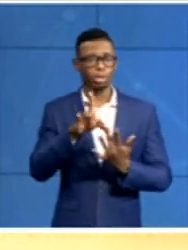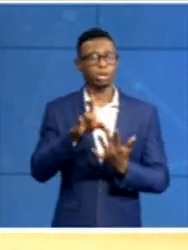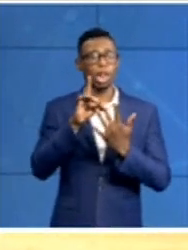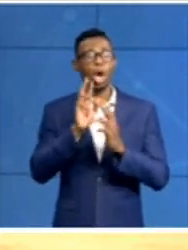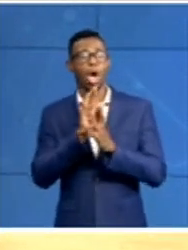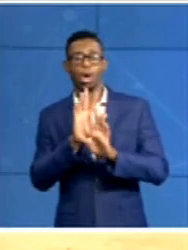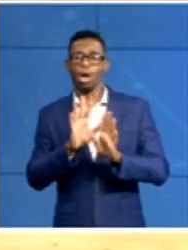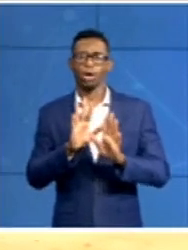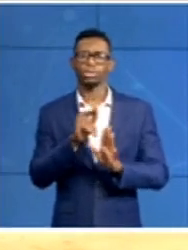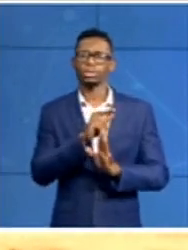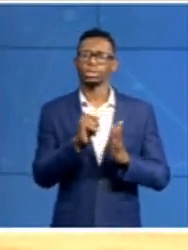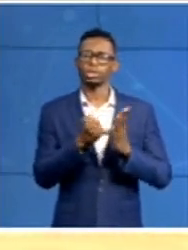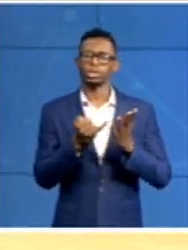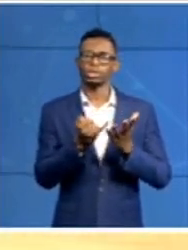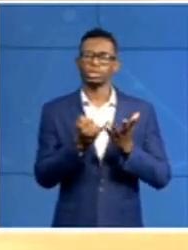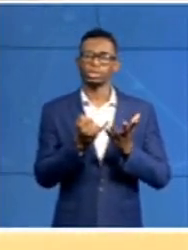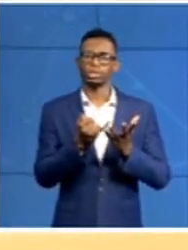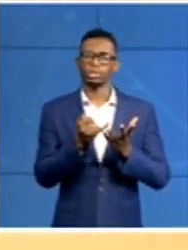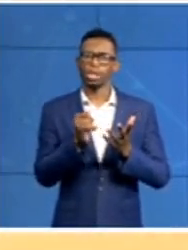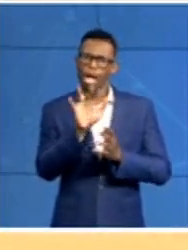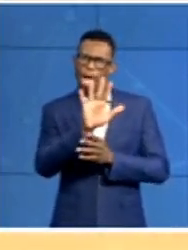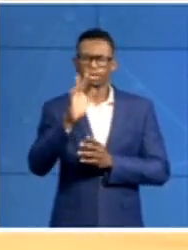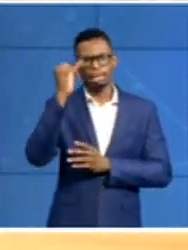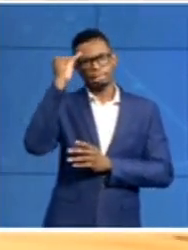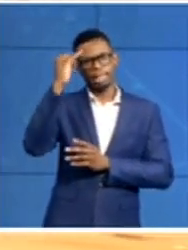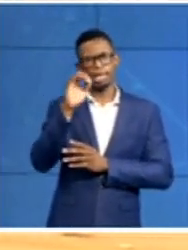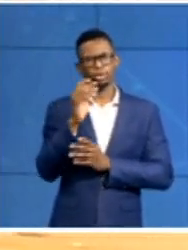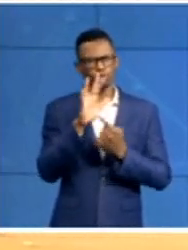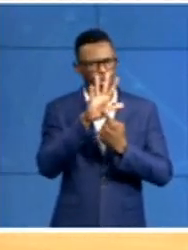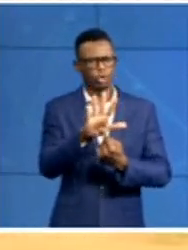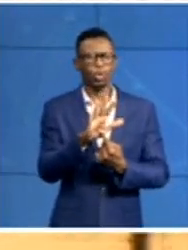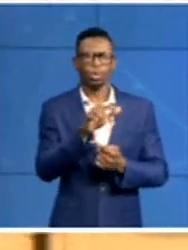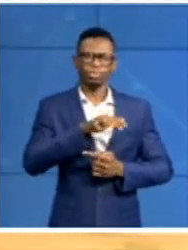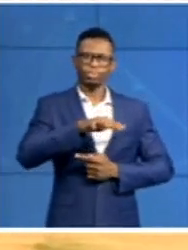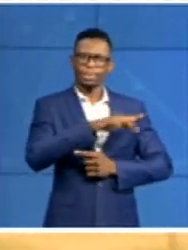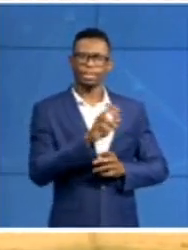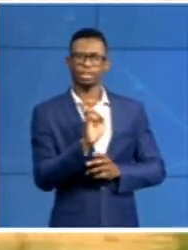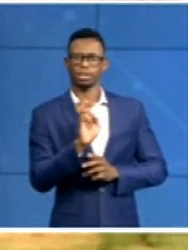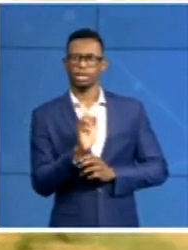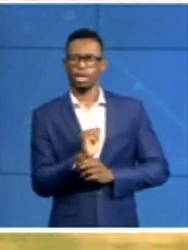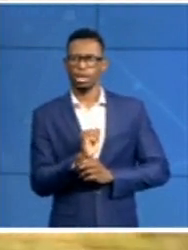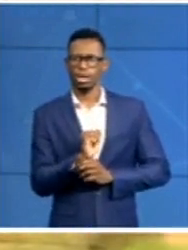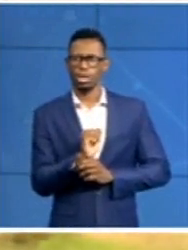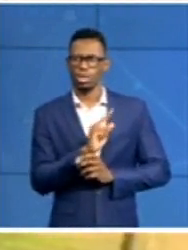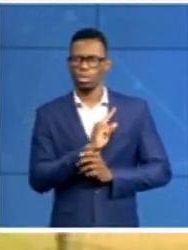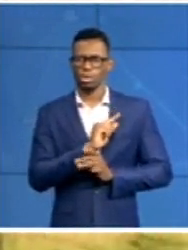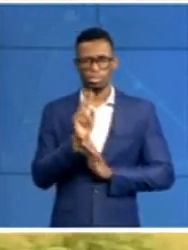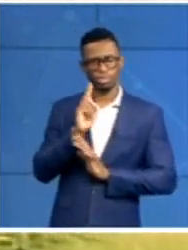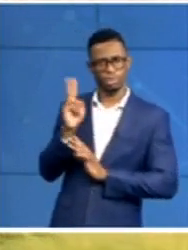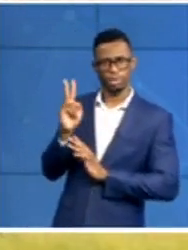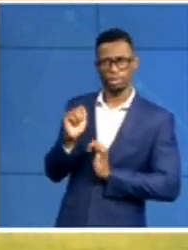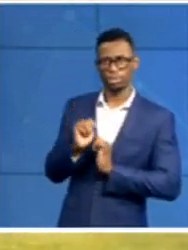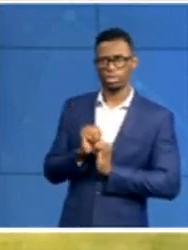you a picture of the condition in which these people are living. But coming back to